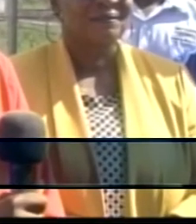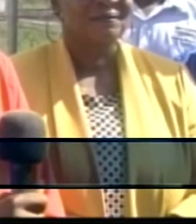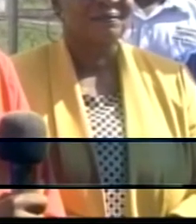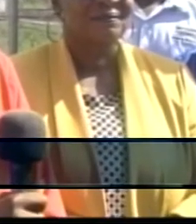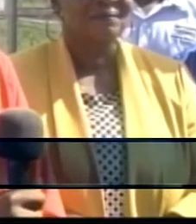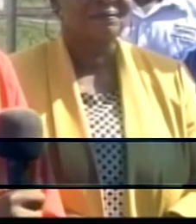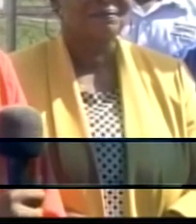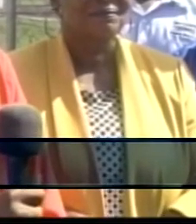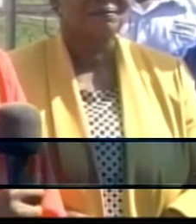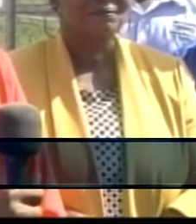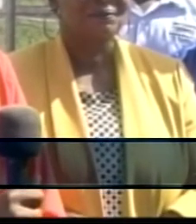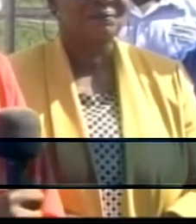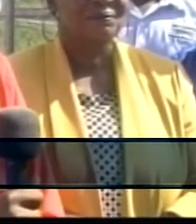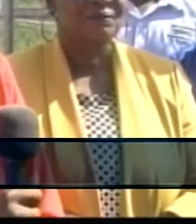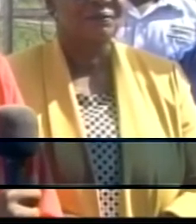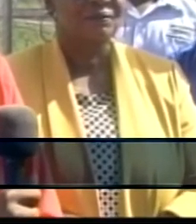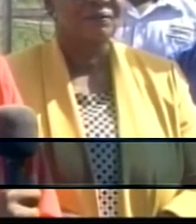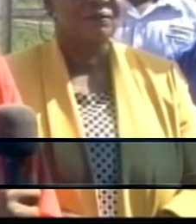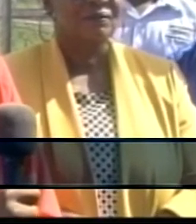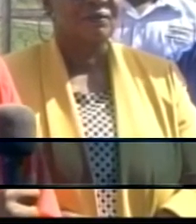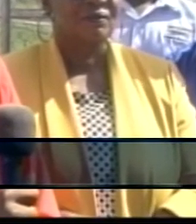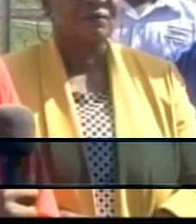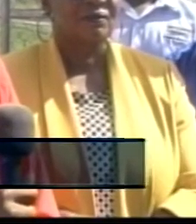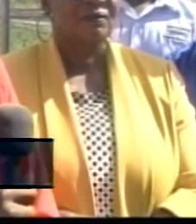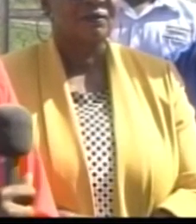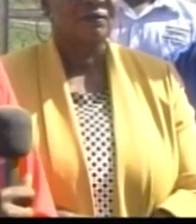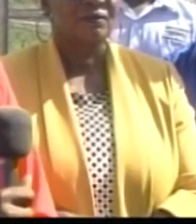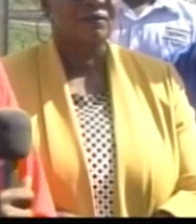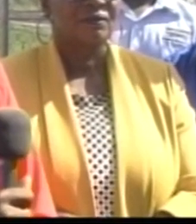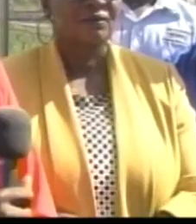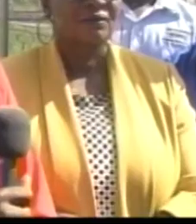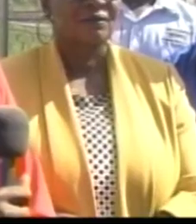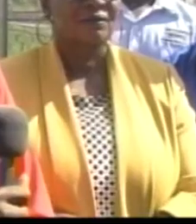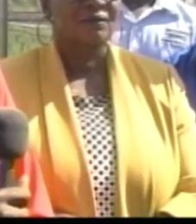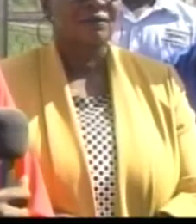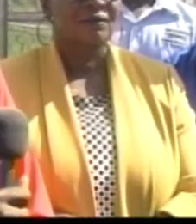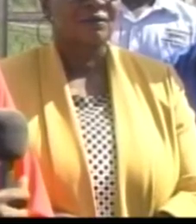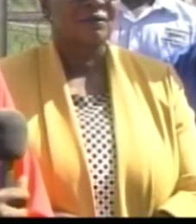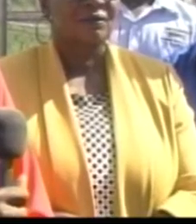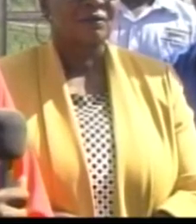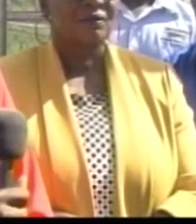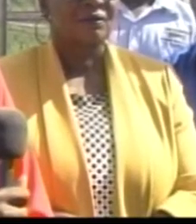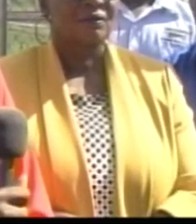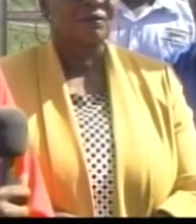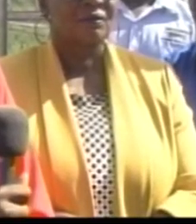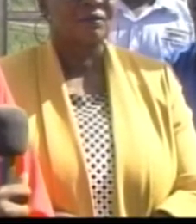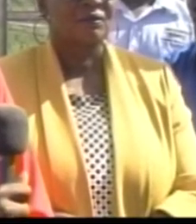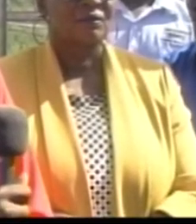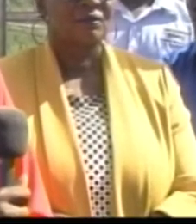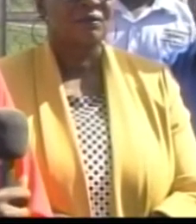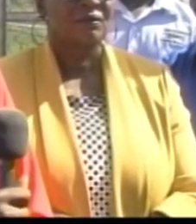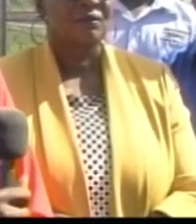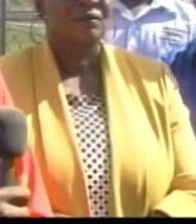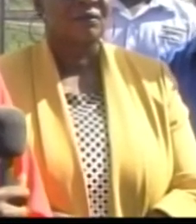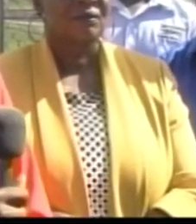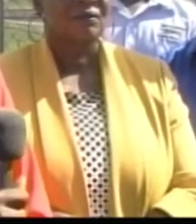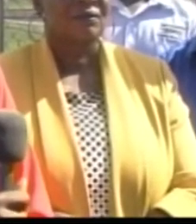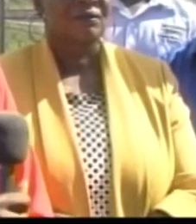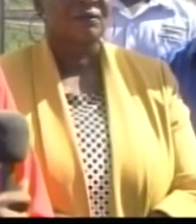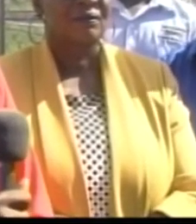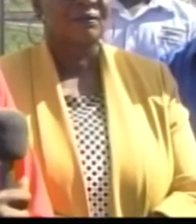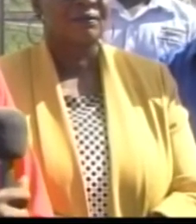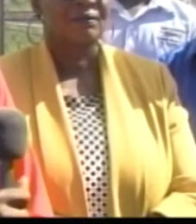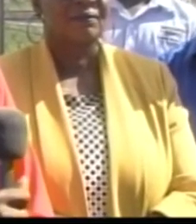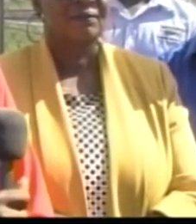stuck admirably to the task in the post-independence era. And the hope is that this will continue in the years to come.